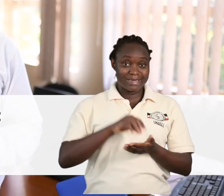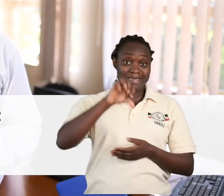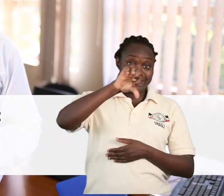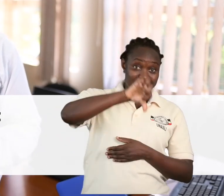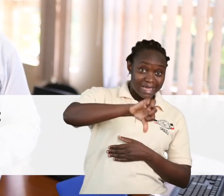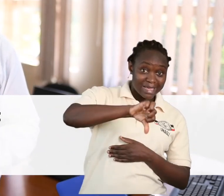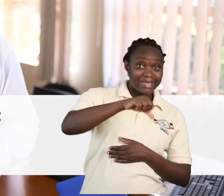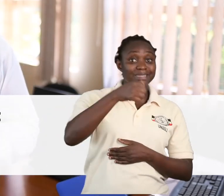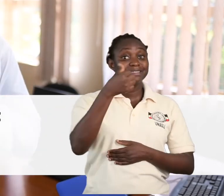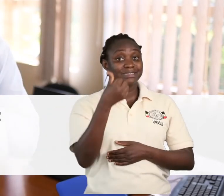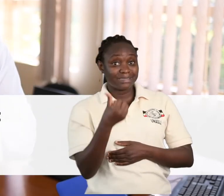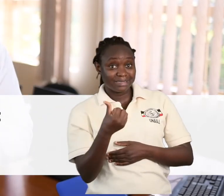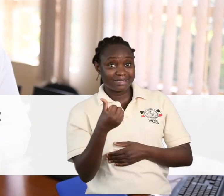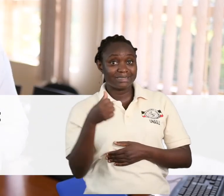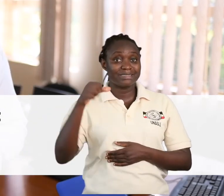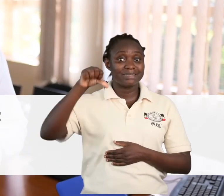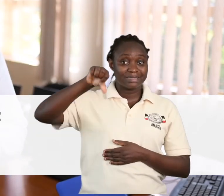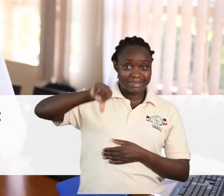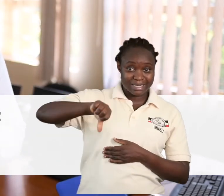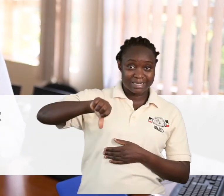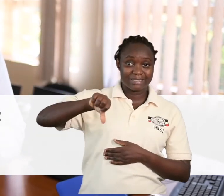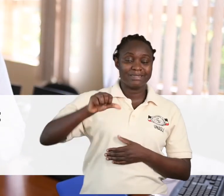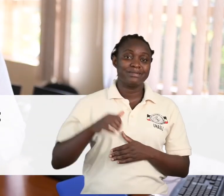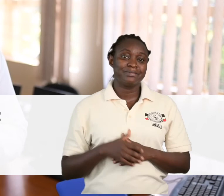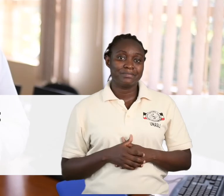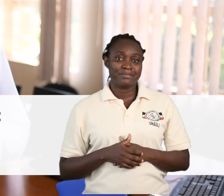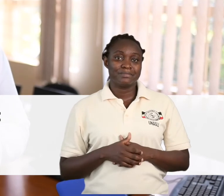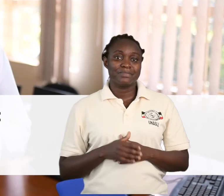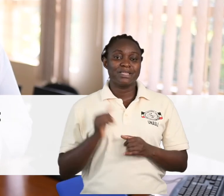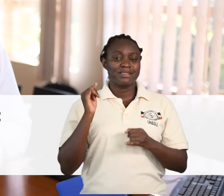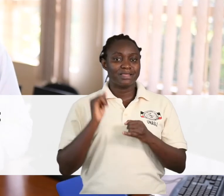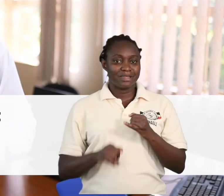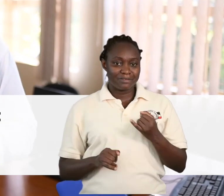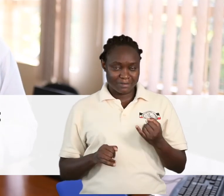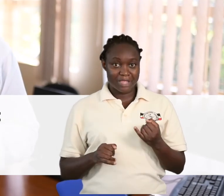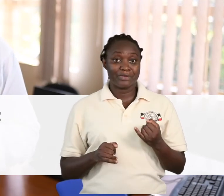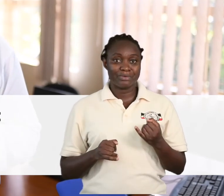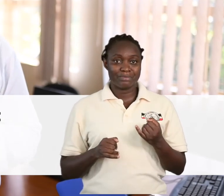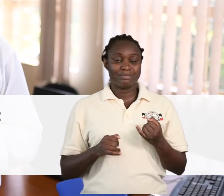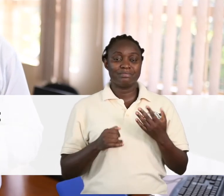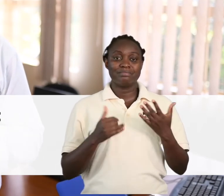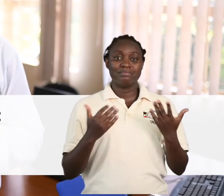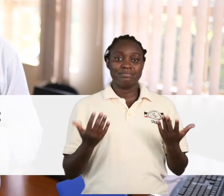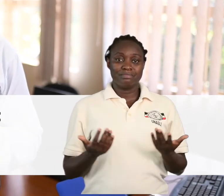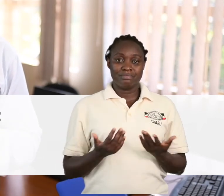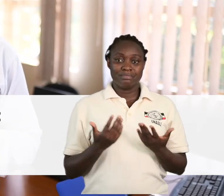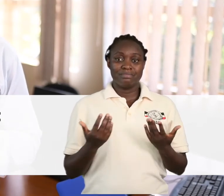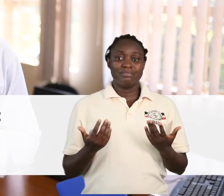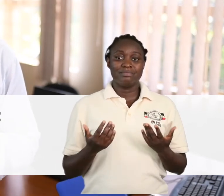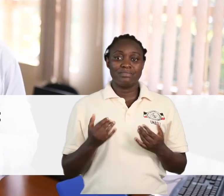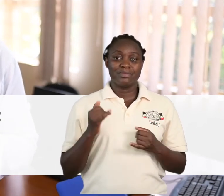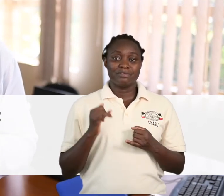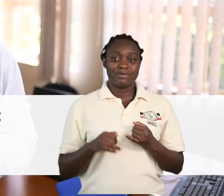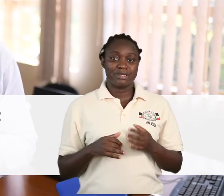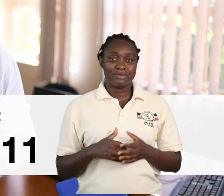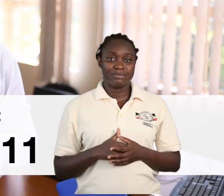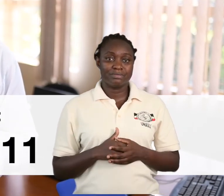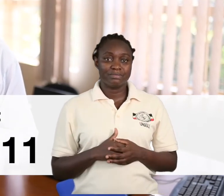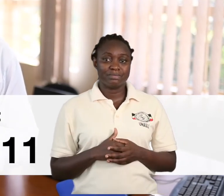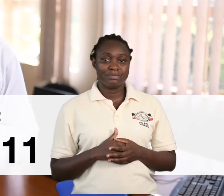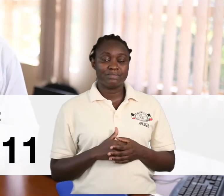969. Then lastly, number 5, which is written as, or which is